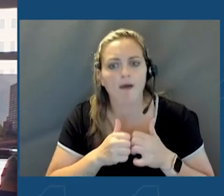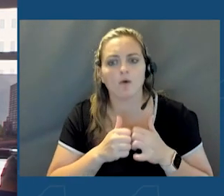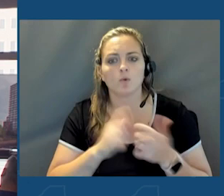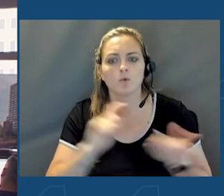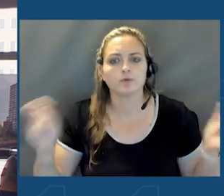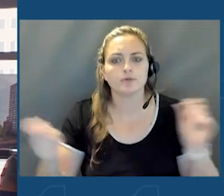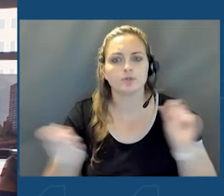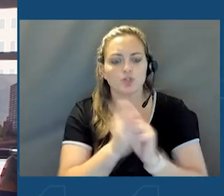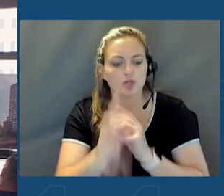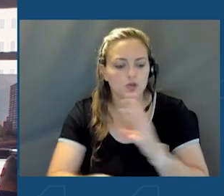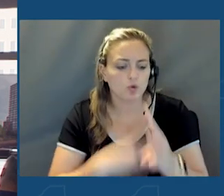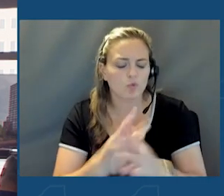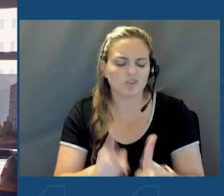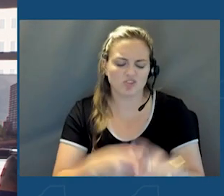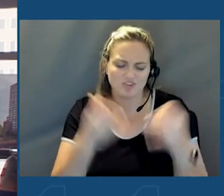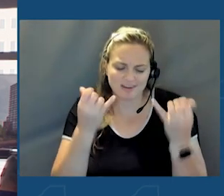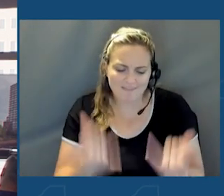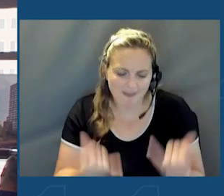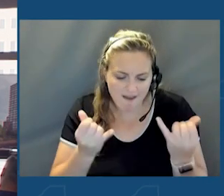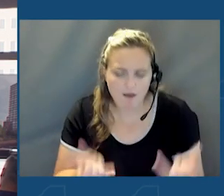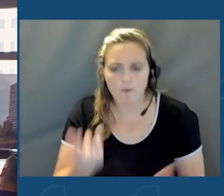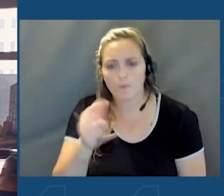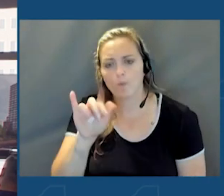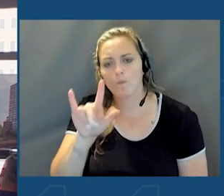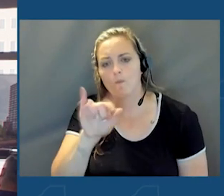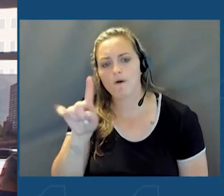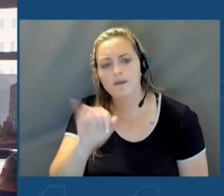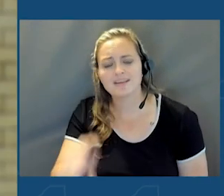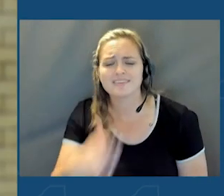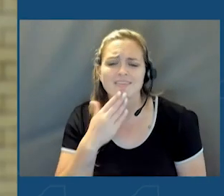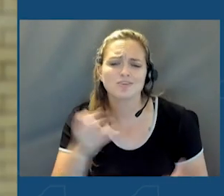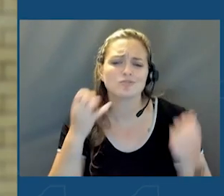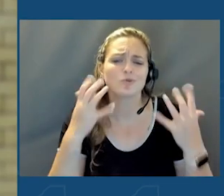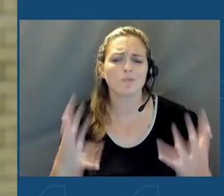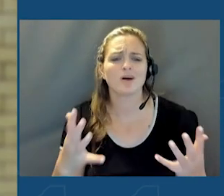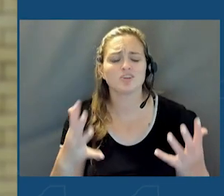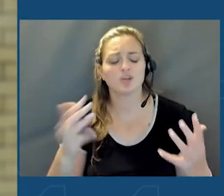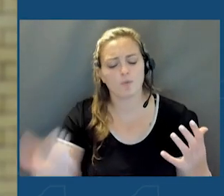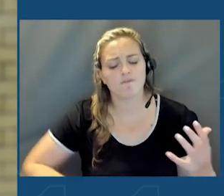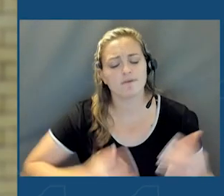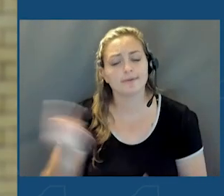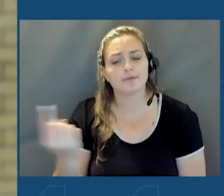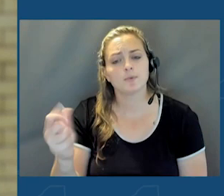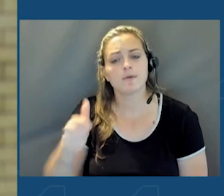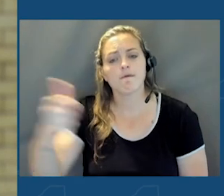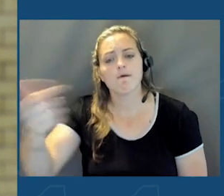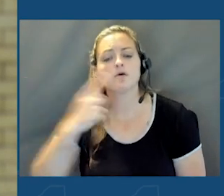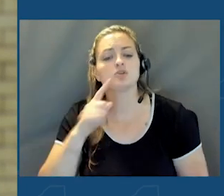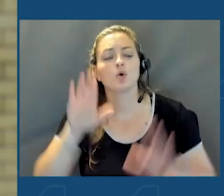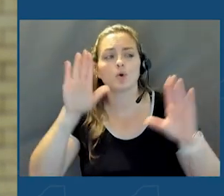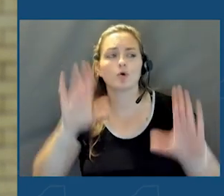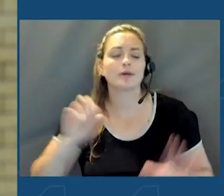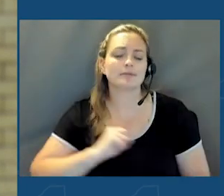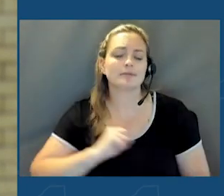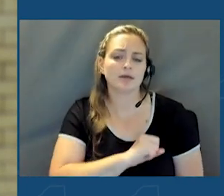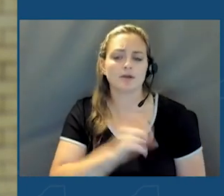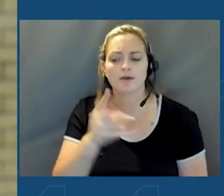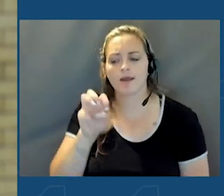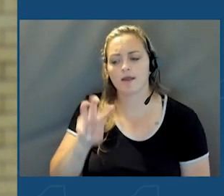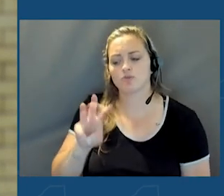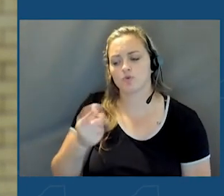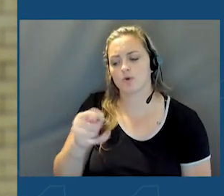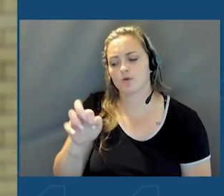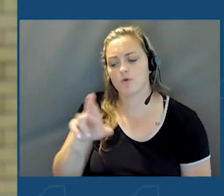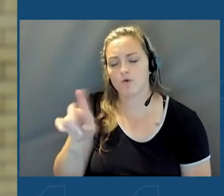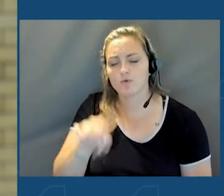the world starting right here in Gowanus. Thank you very much. I want to invite someone up, our great Senator Senator Gounardis, who has